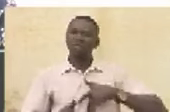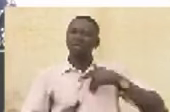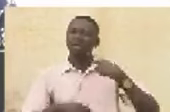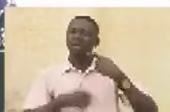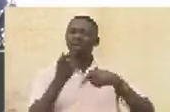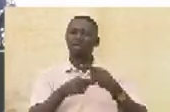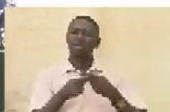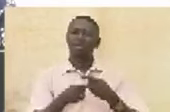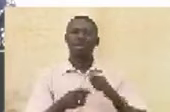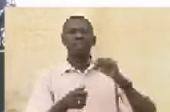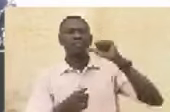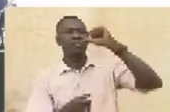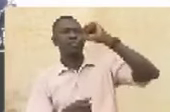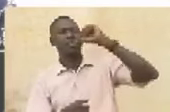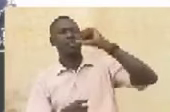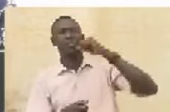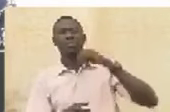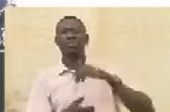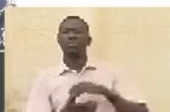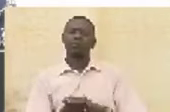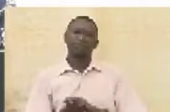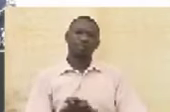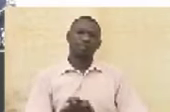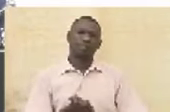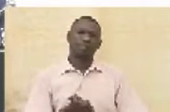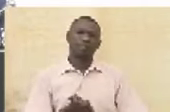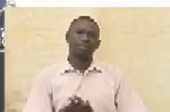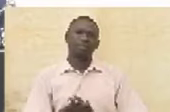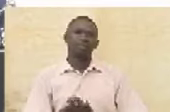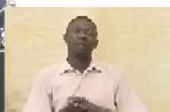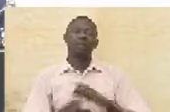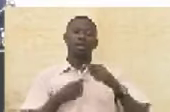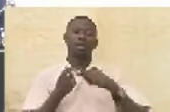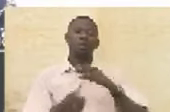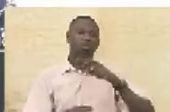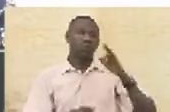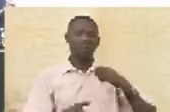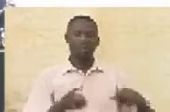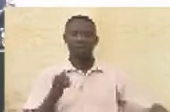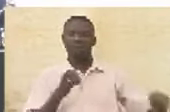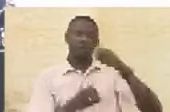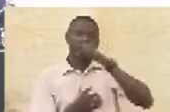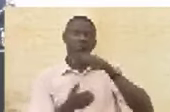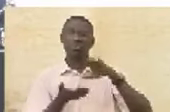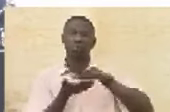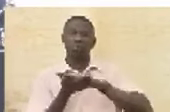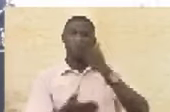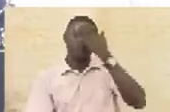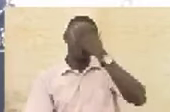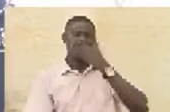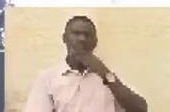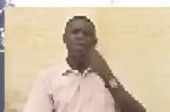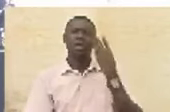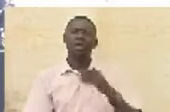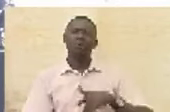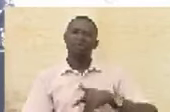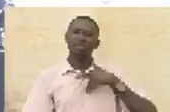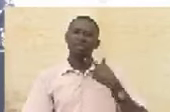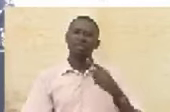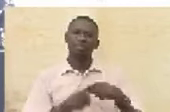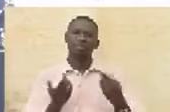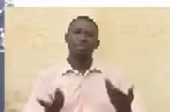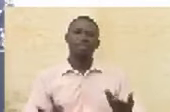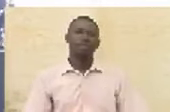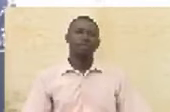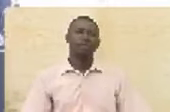immediately after drinking this water and then the water also being splashed on your face? Nyim bor gi nyin kete fe nyaade la biri